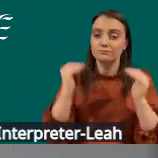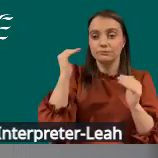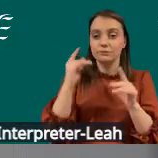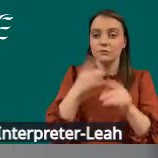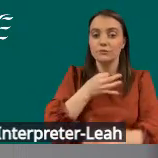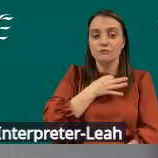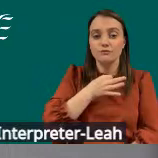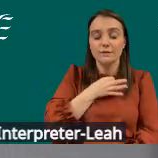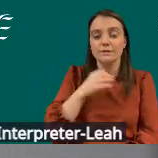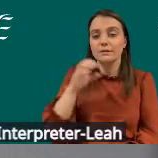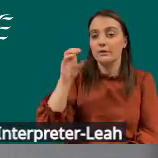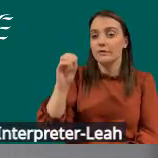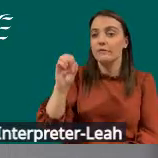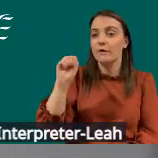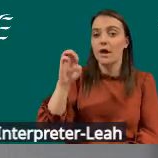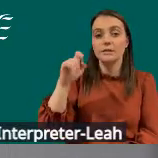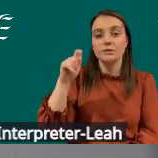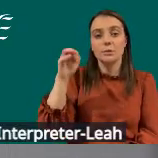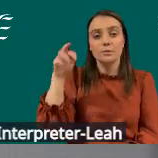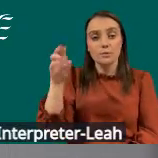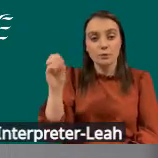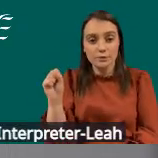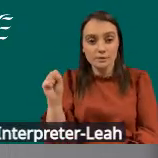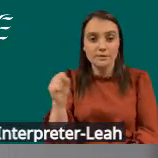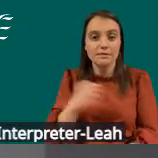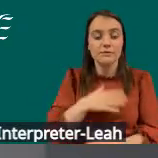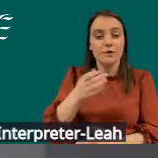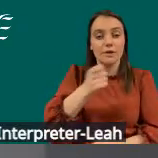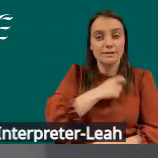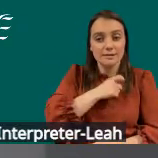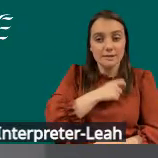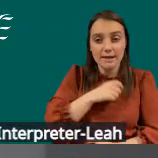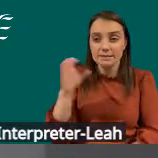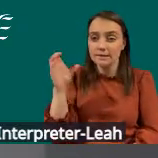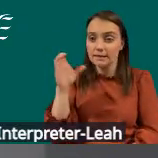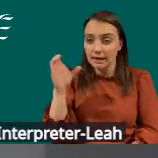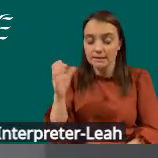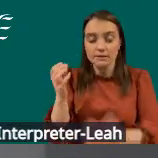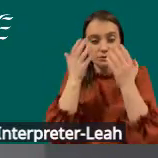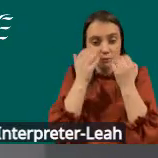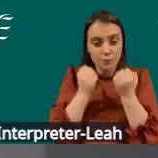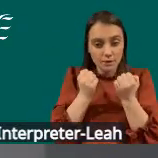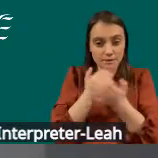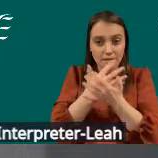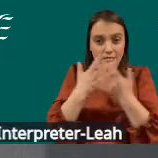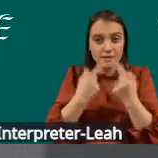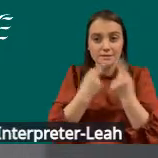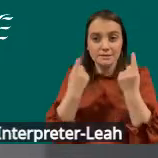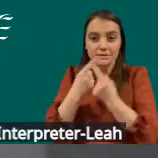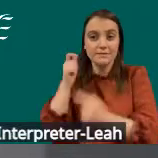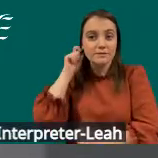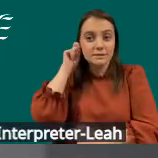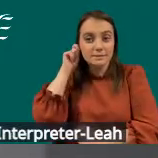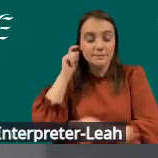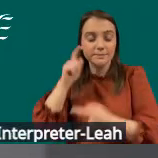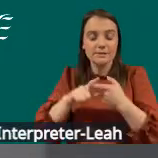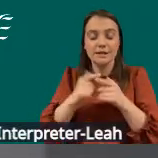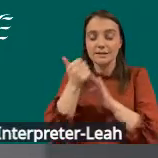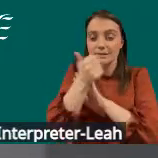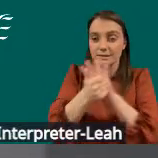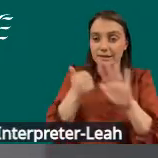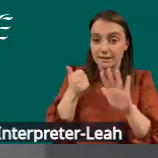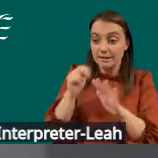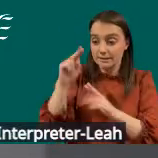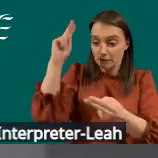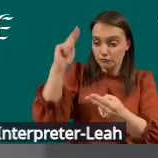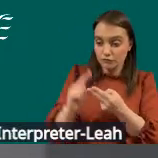heart disease, cancer, anxiety and depression. There are a number of tips and techniques that can help you reduce